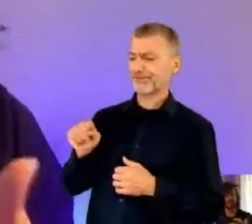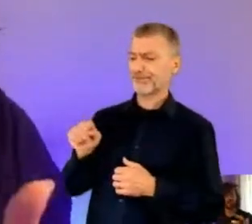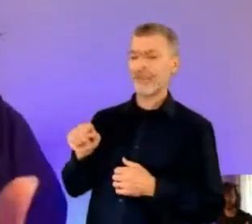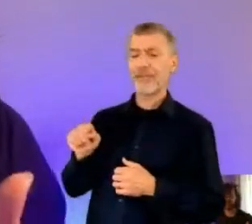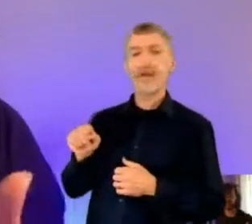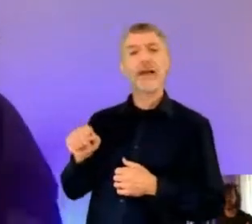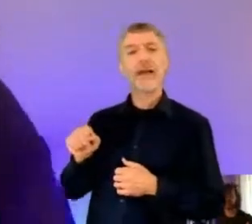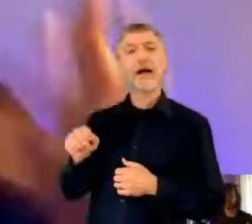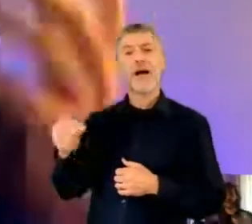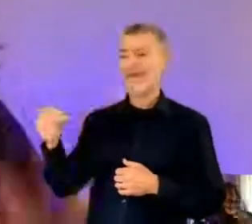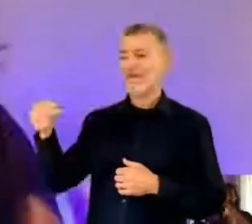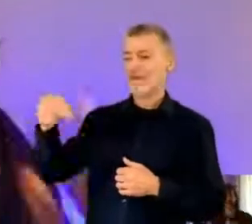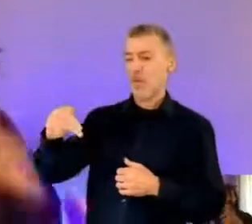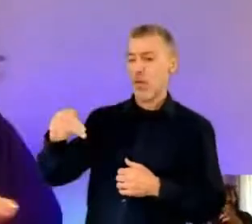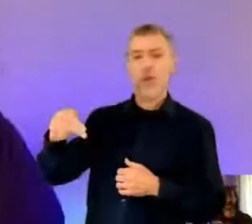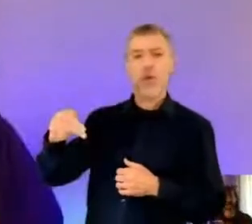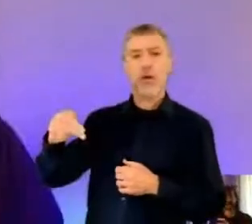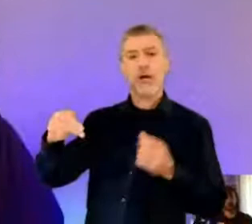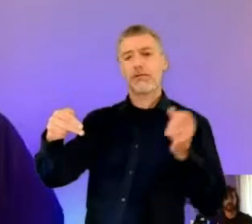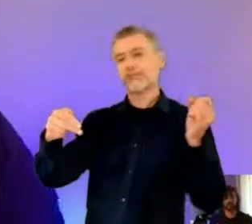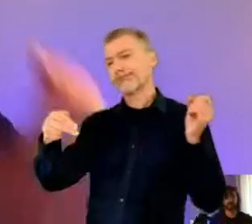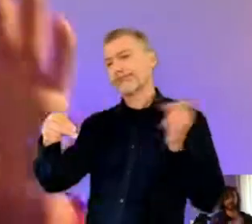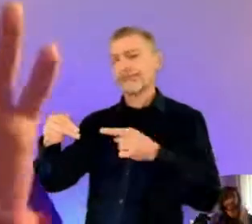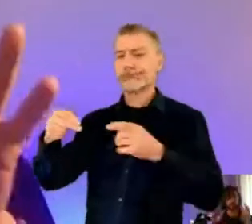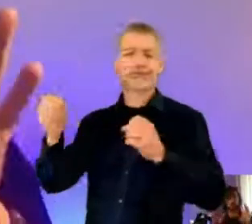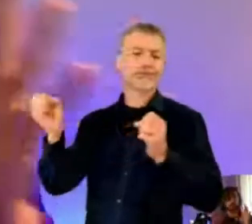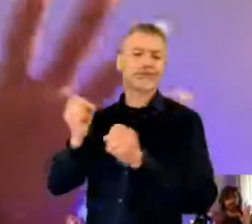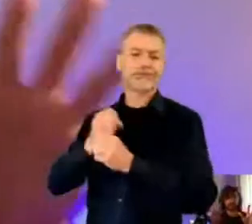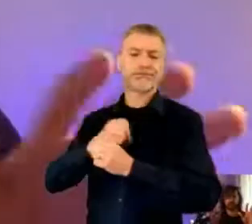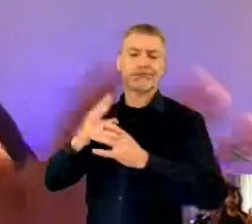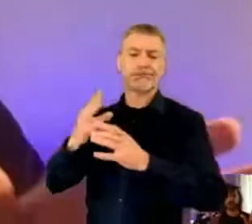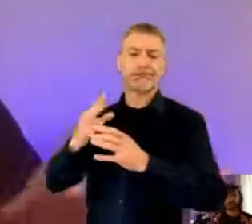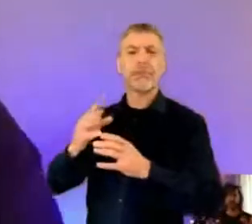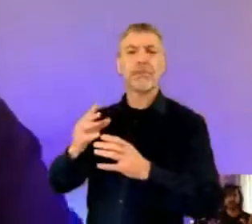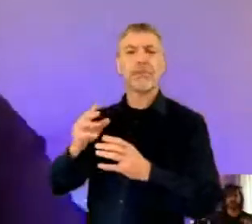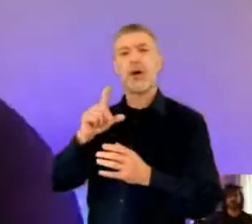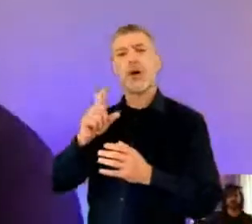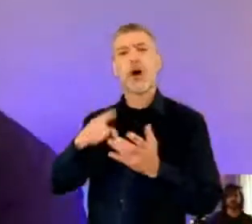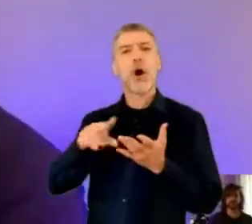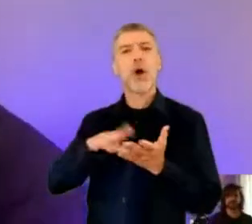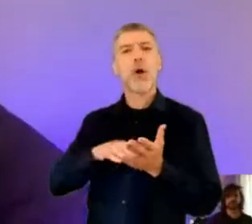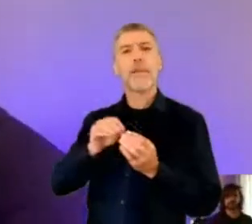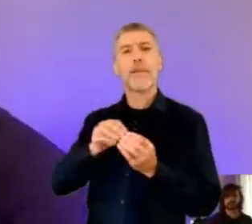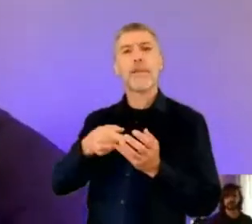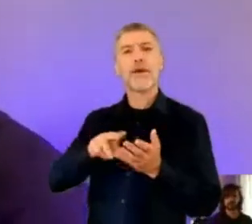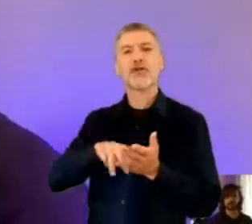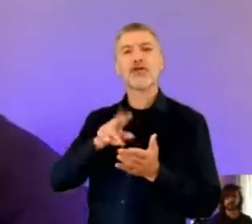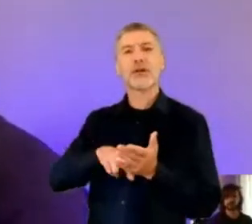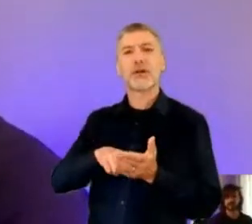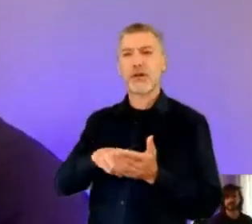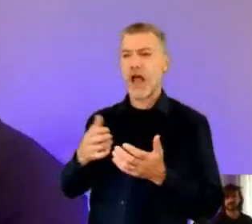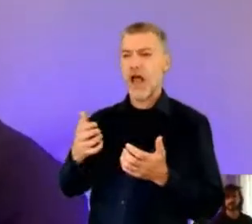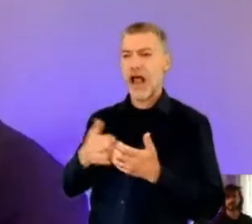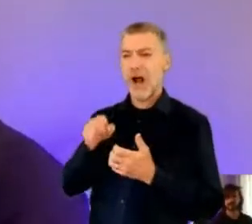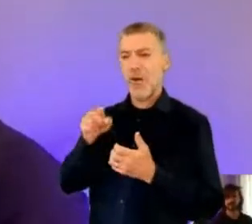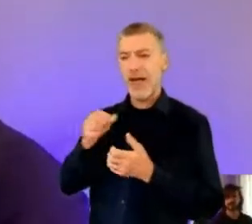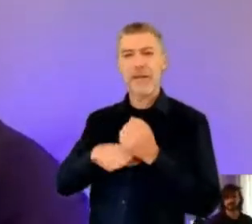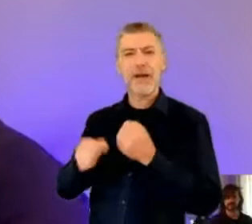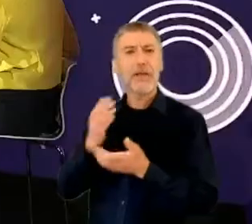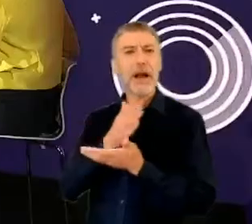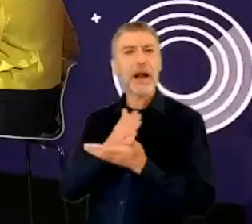to be essentially more effective and consume less of that fuel? So I think those are the three ways we're going towards that. This